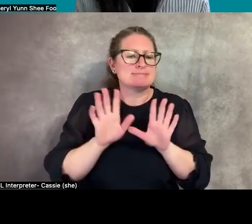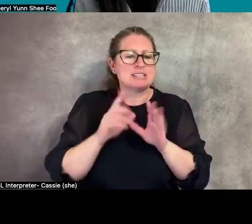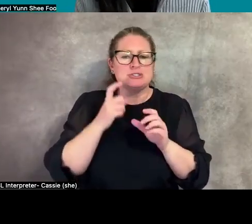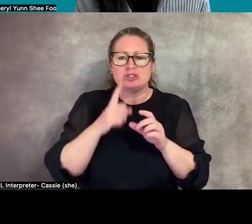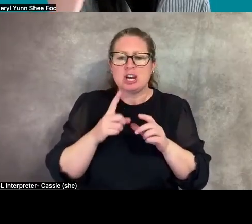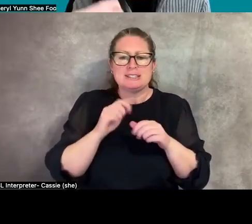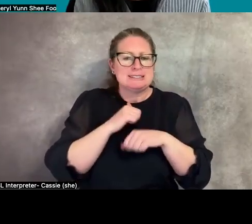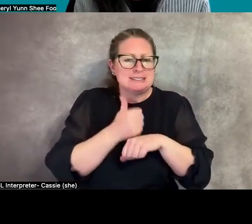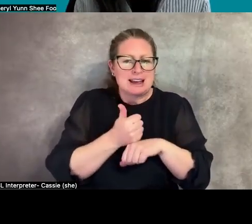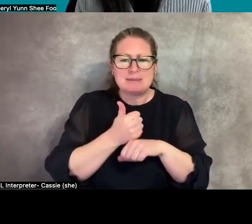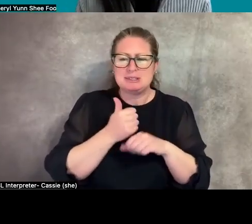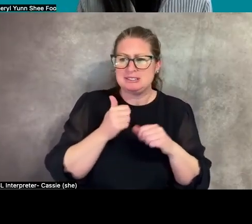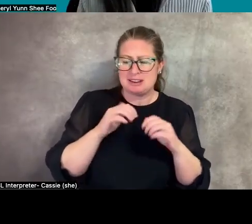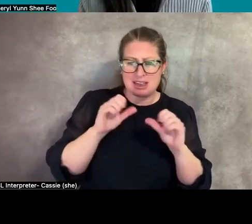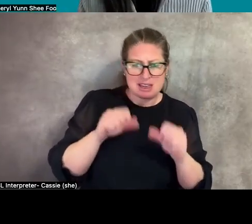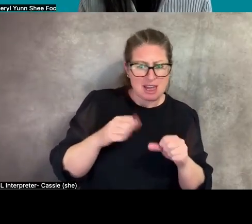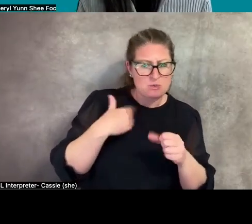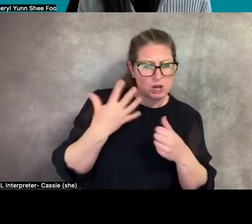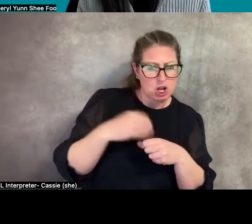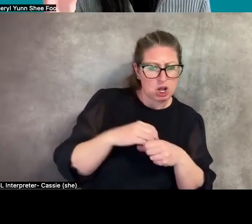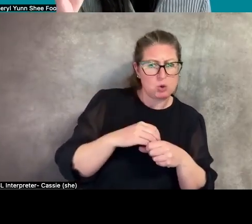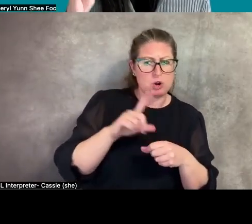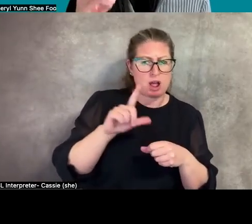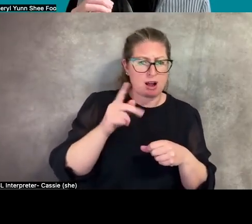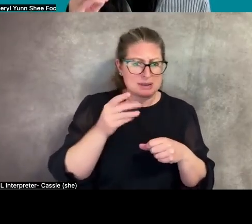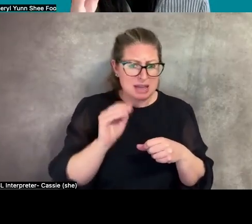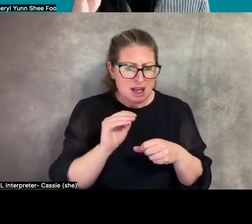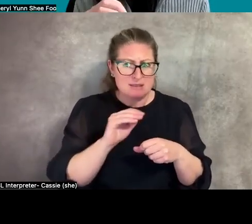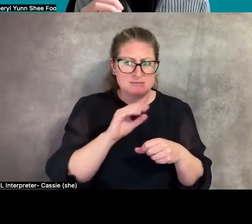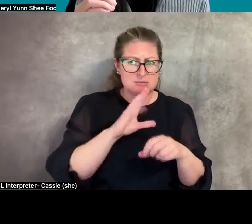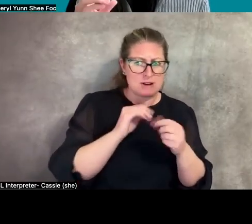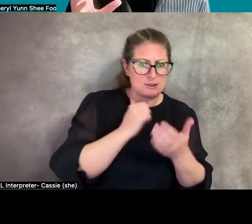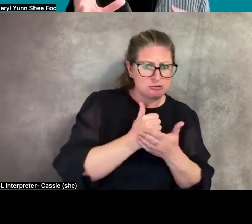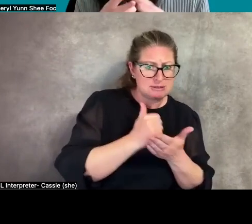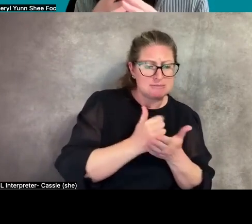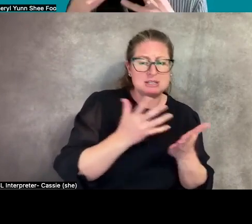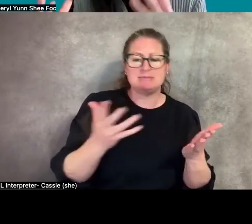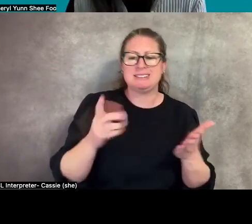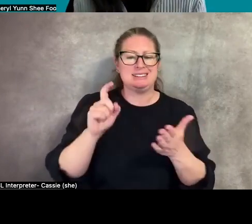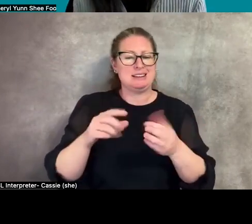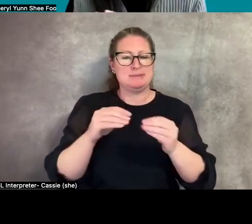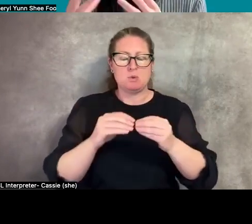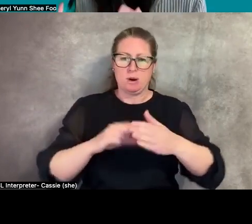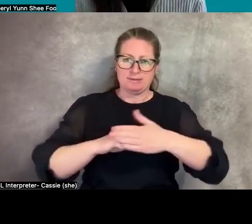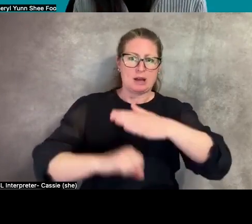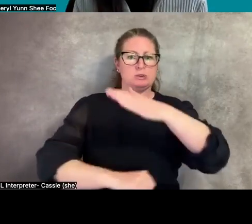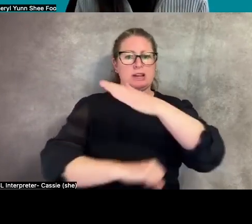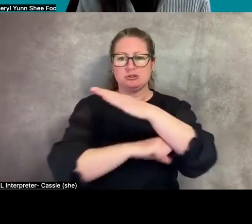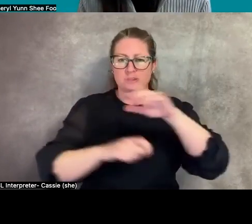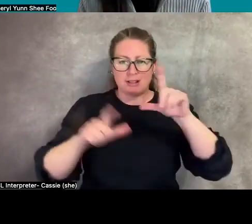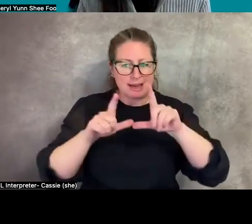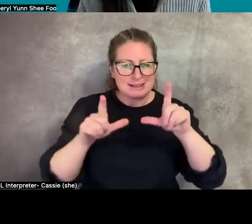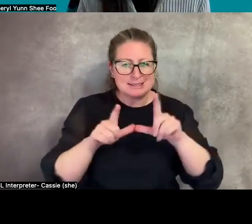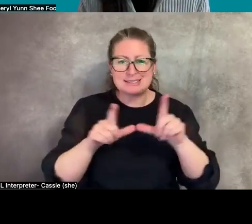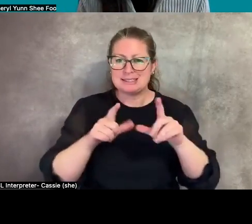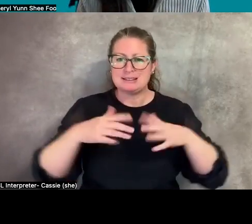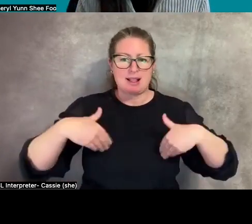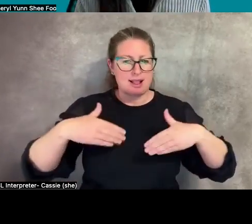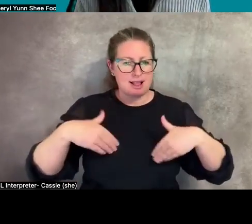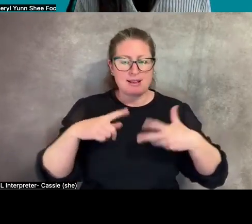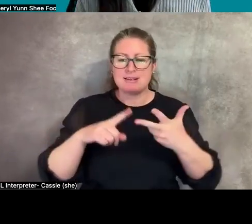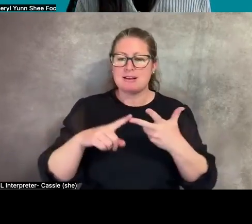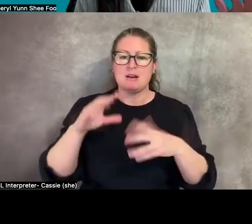long-acting medications can be part of their treatment services, needing foundational licenses and workflows to be